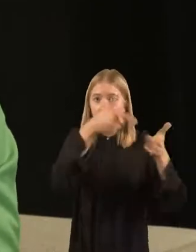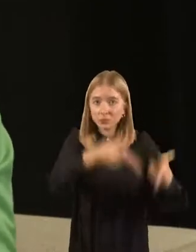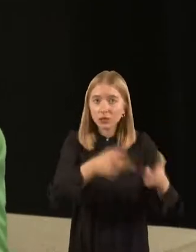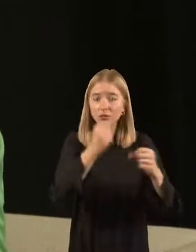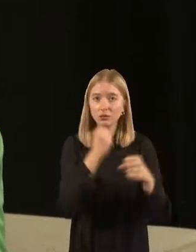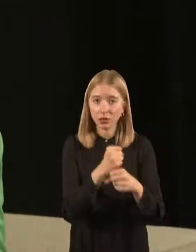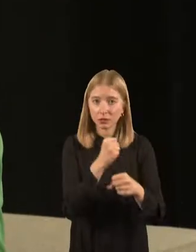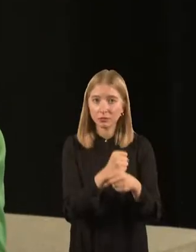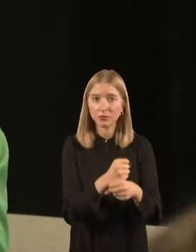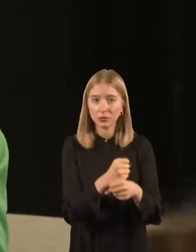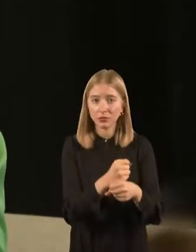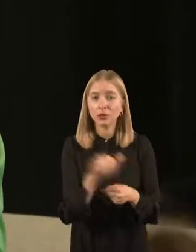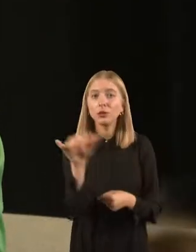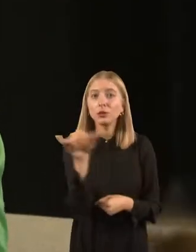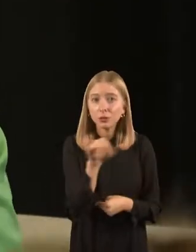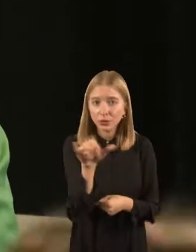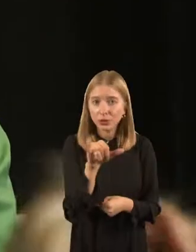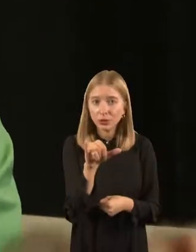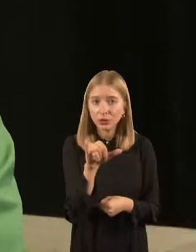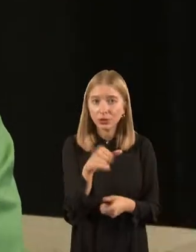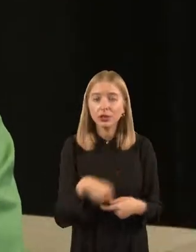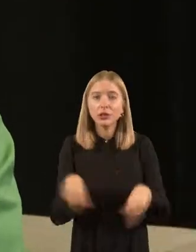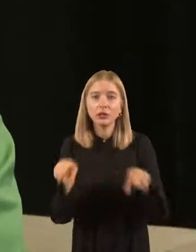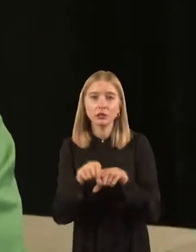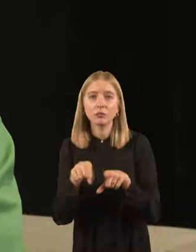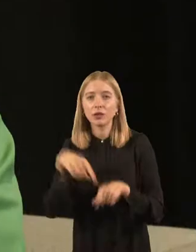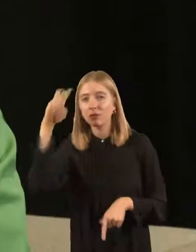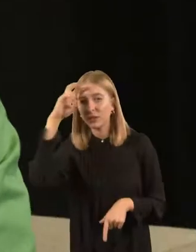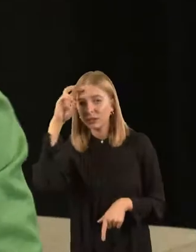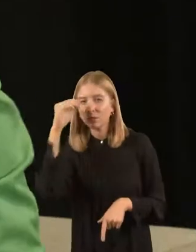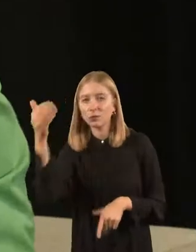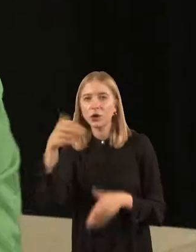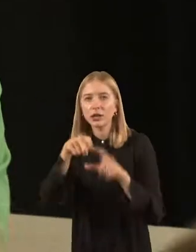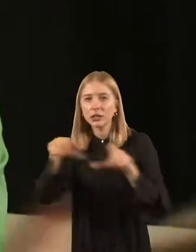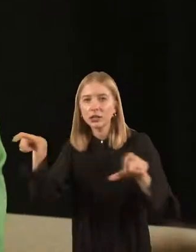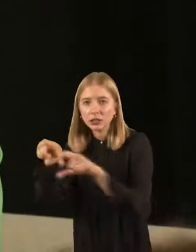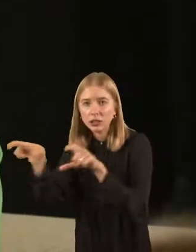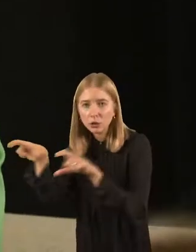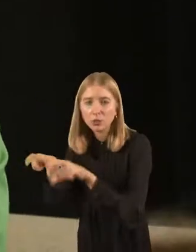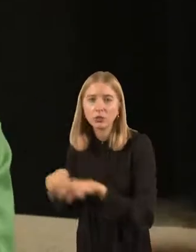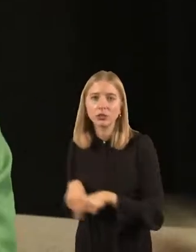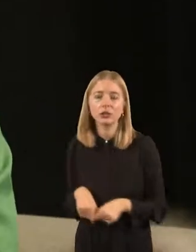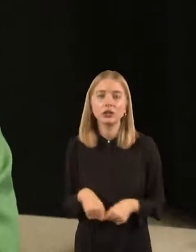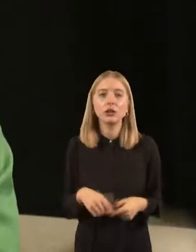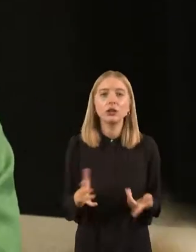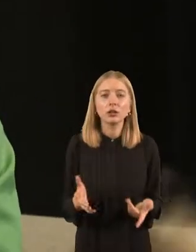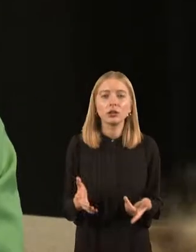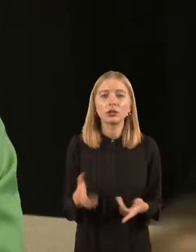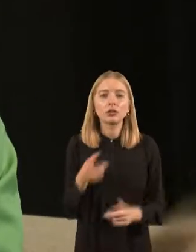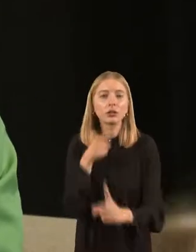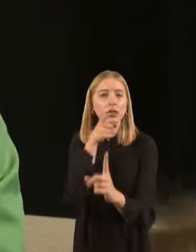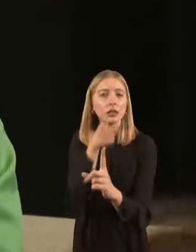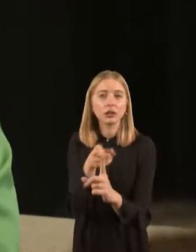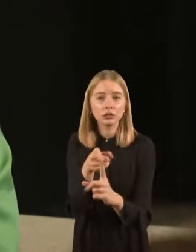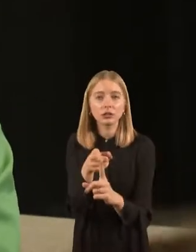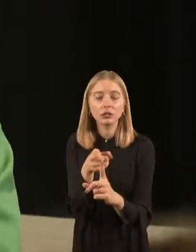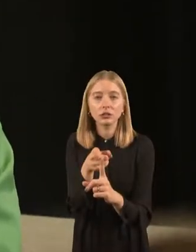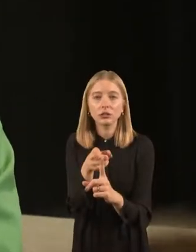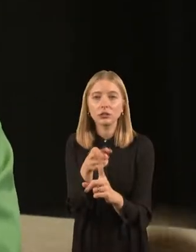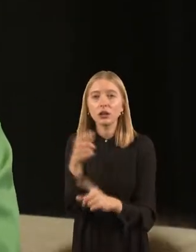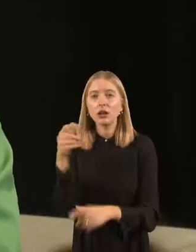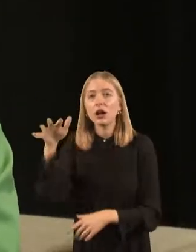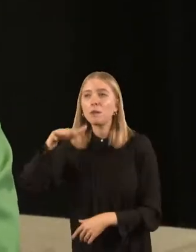us are very much dependent on the businesses or activities of those